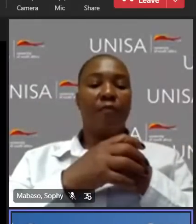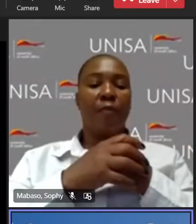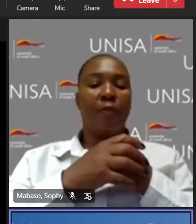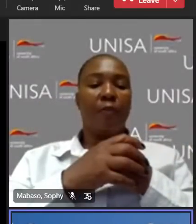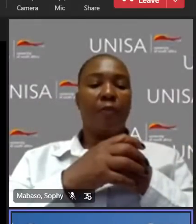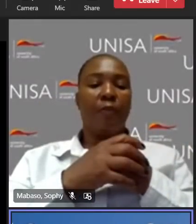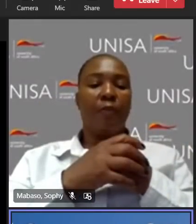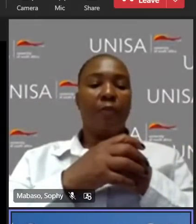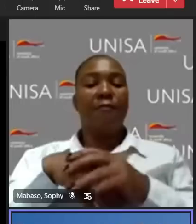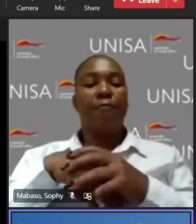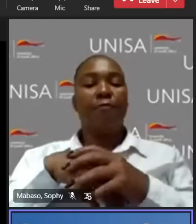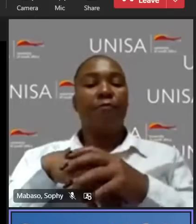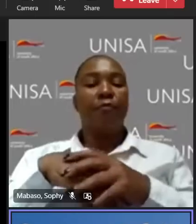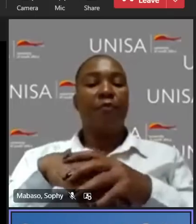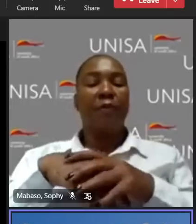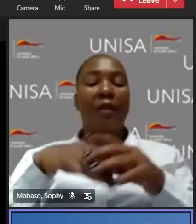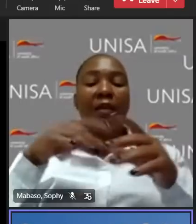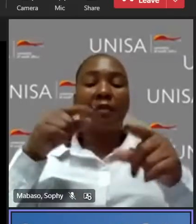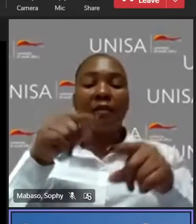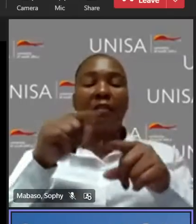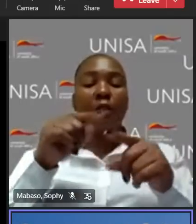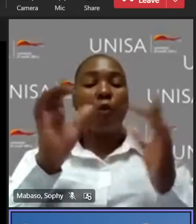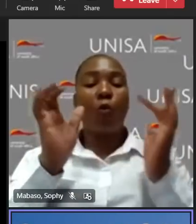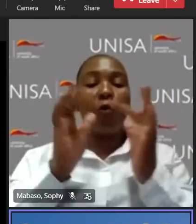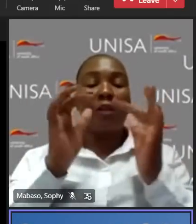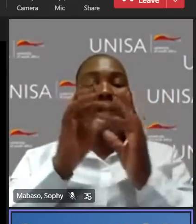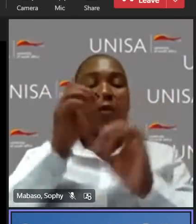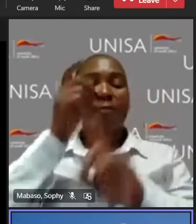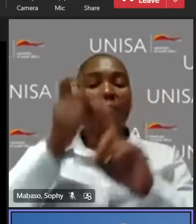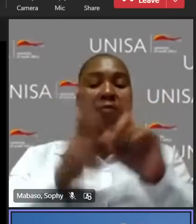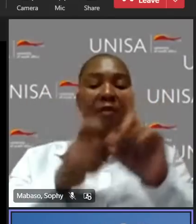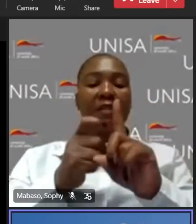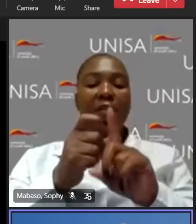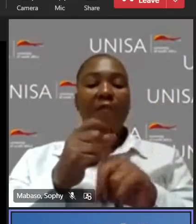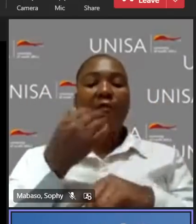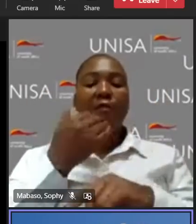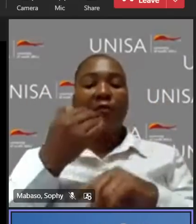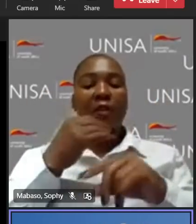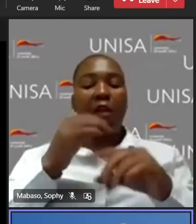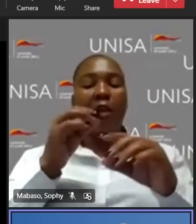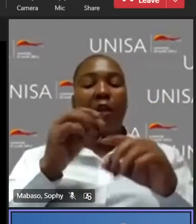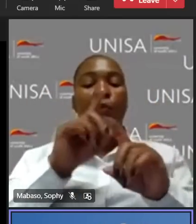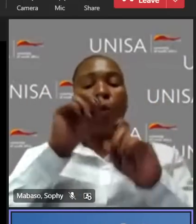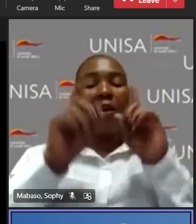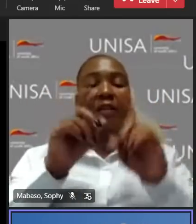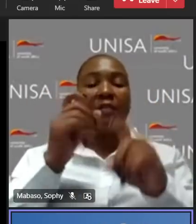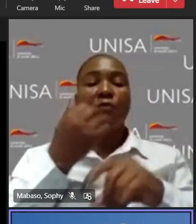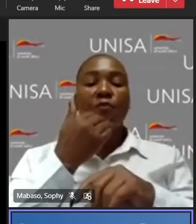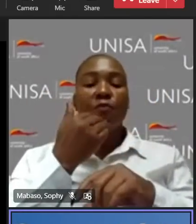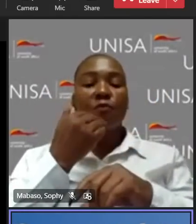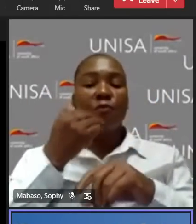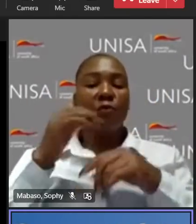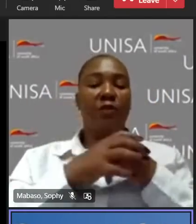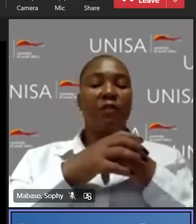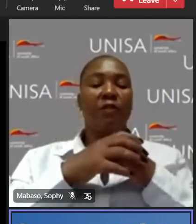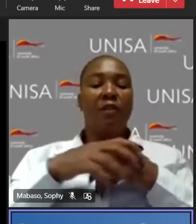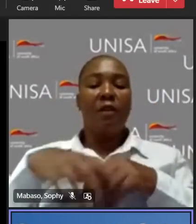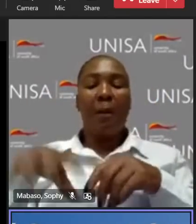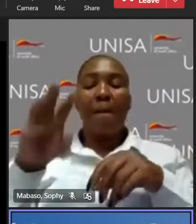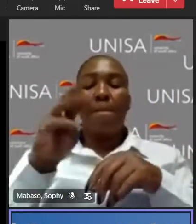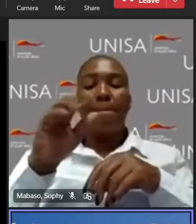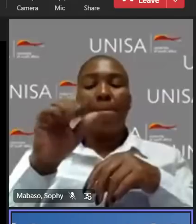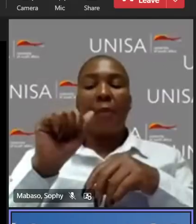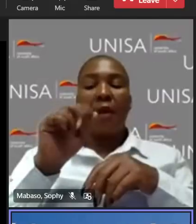what merit bursary contract person for applications and inquiries, that is Mr.